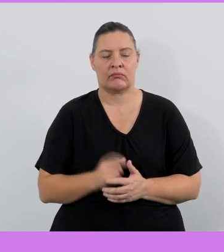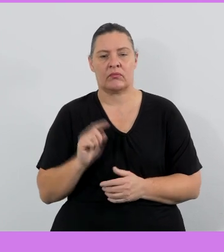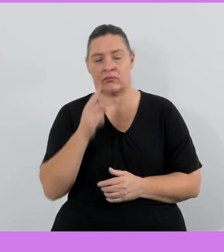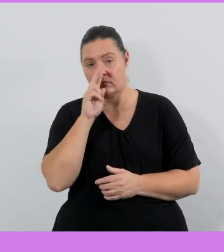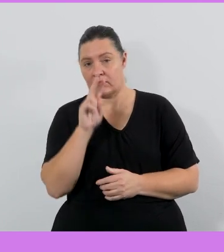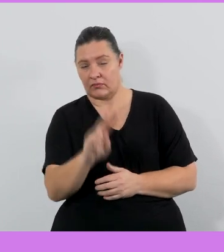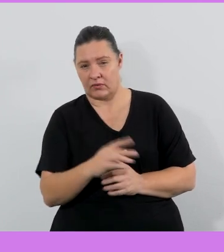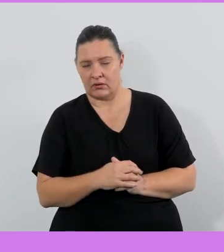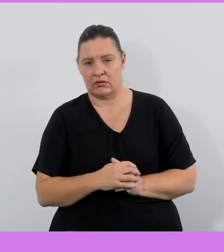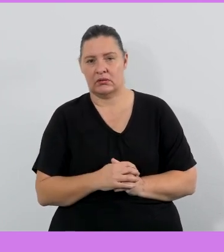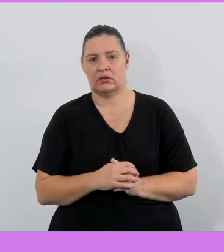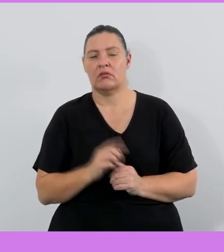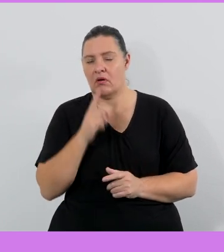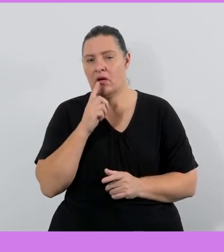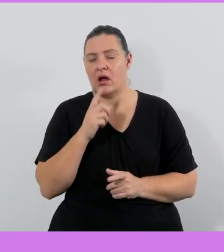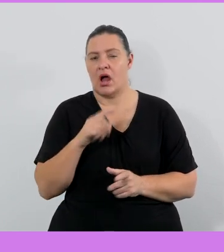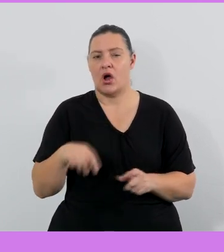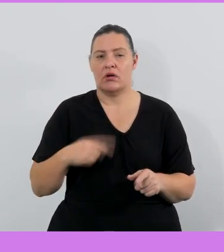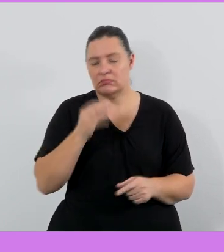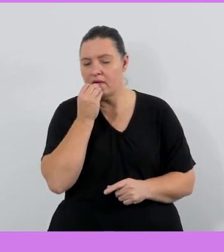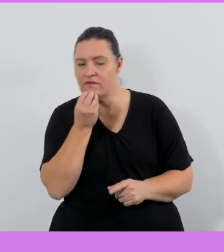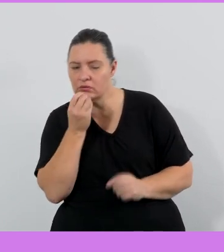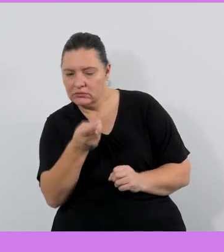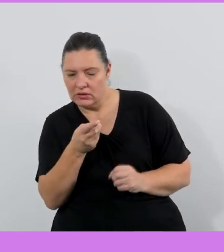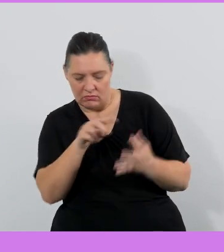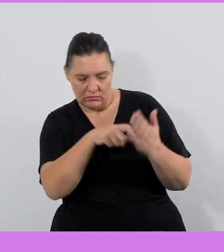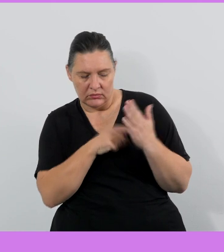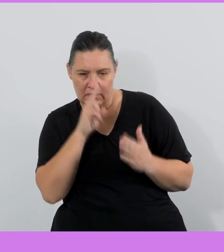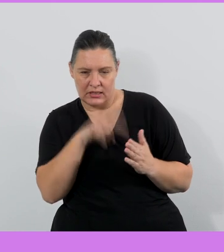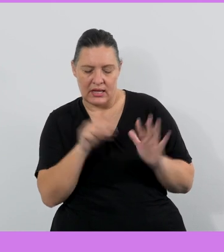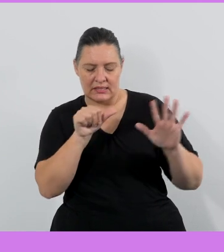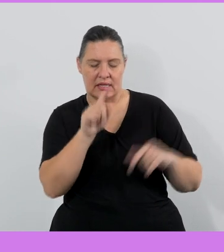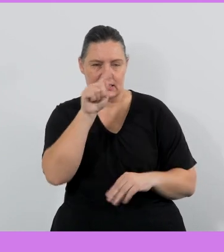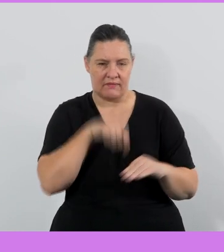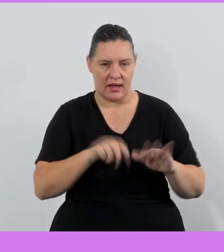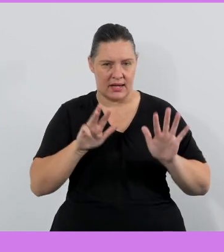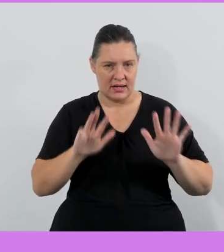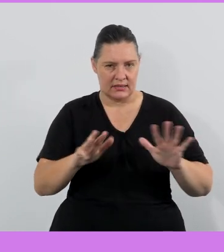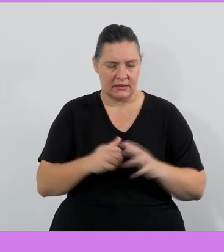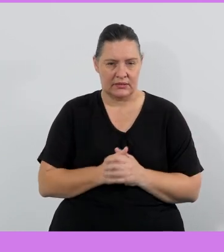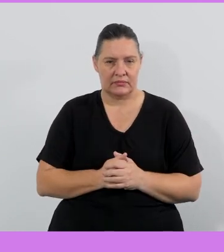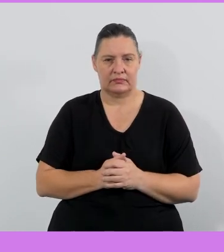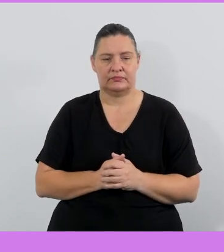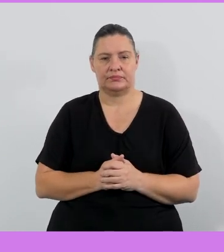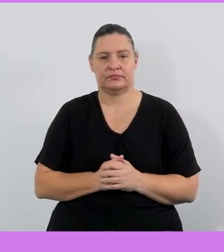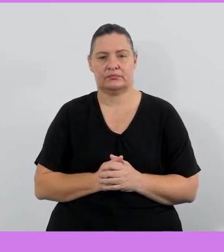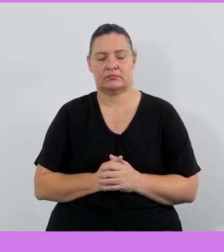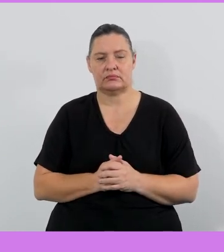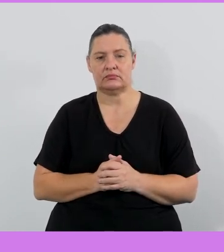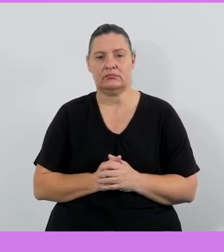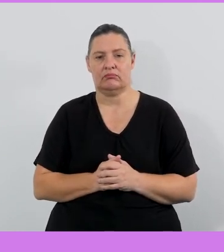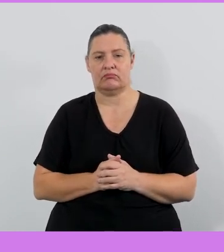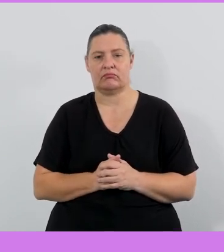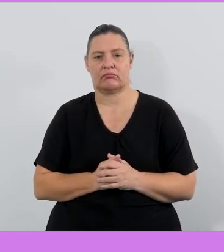to look at what the recipe is indicating. So I'm saying 6 divided by 9. All right, so